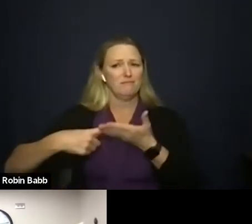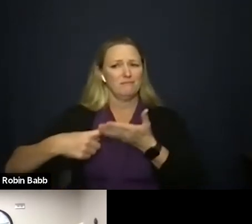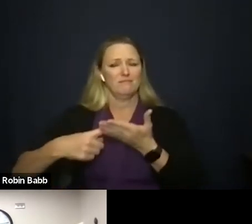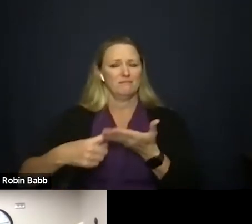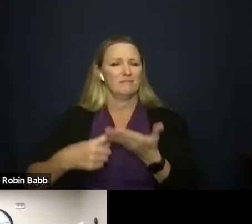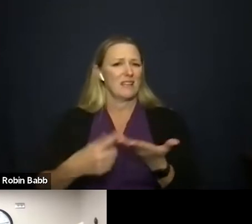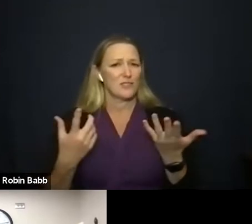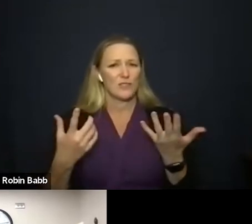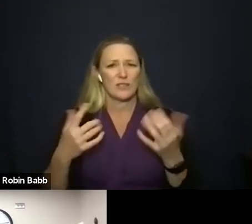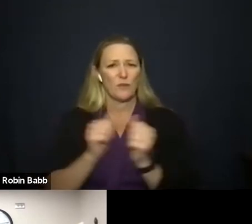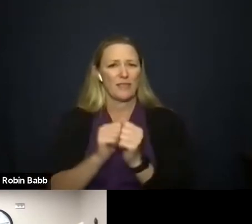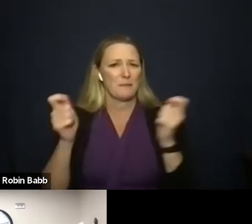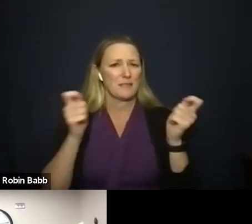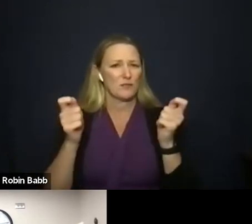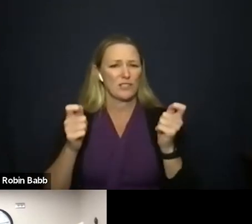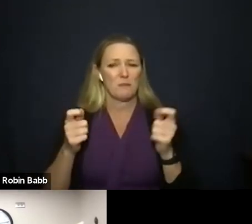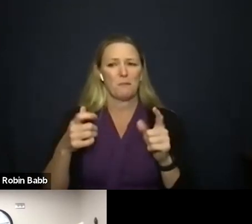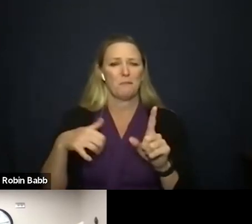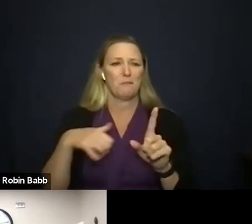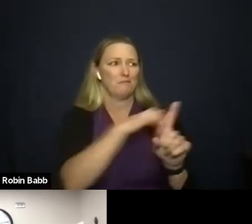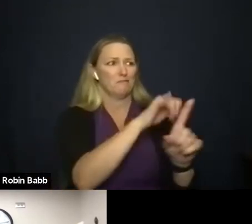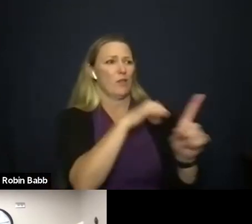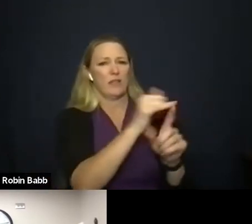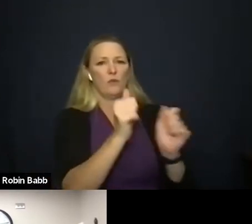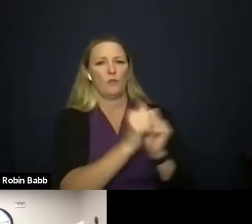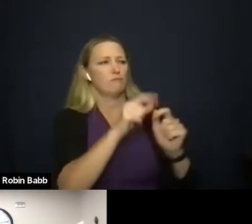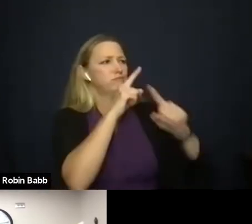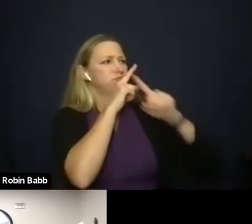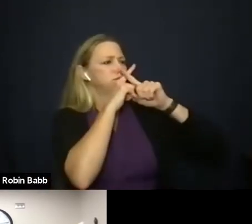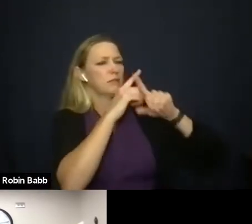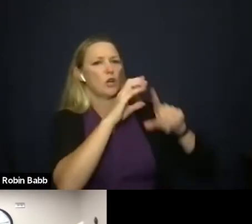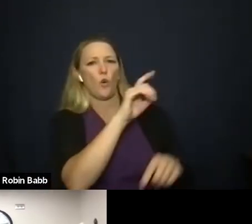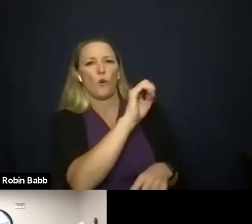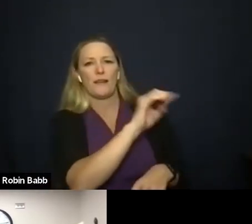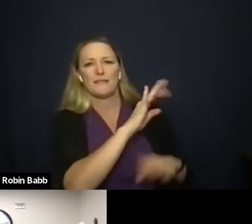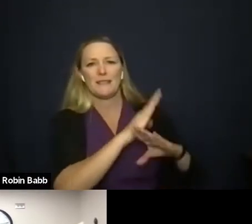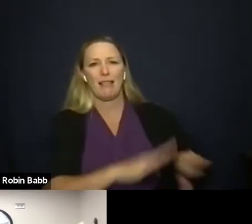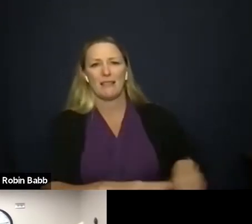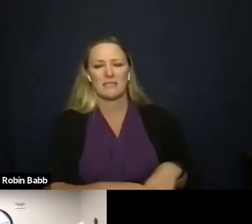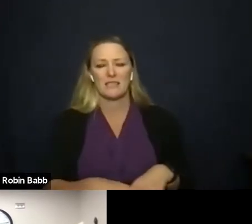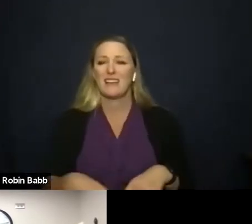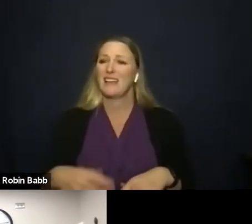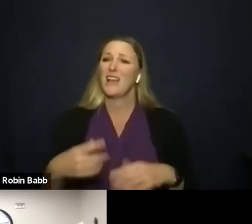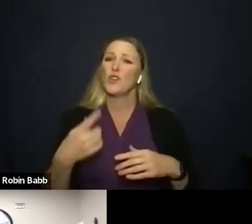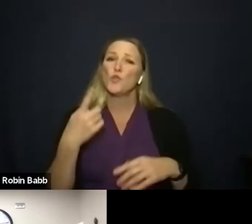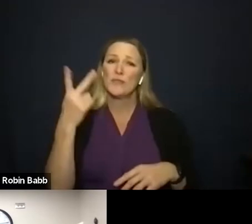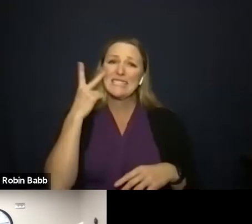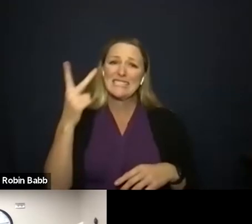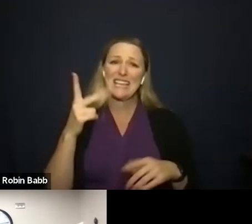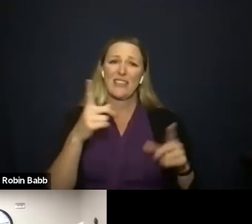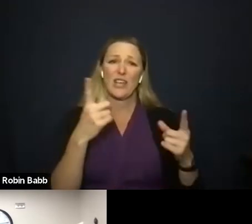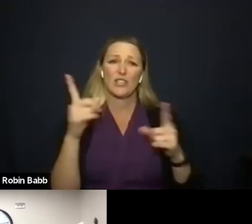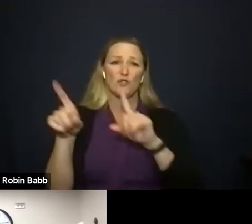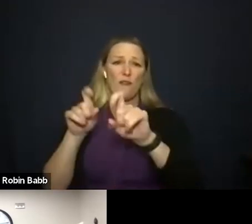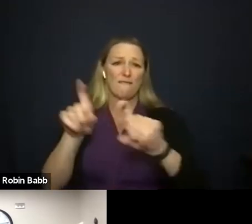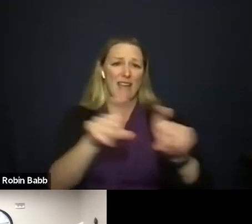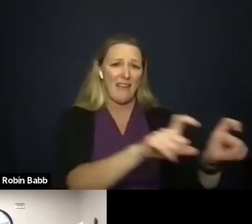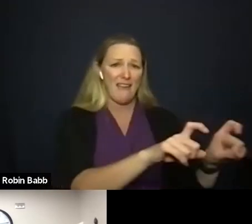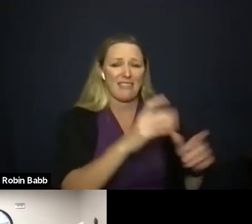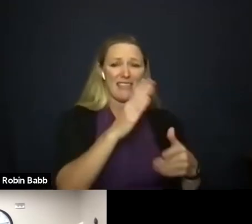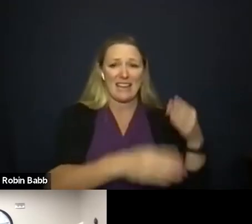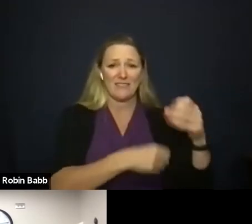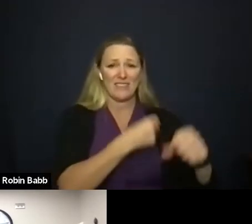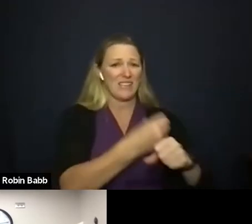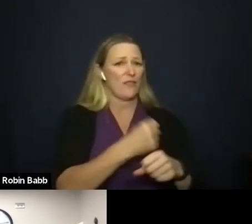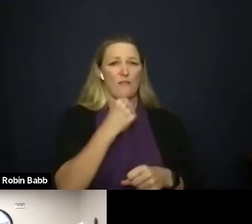silence a survey at the end of the year shows the dissatisfaction of the teachers they're having with the current administration map